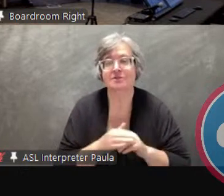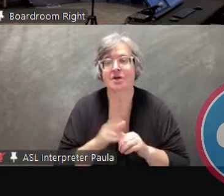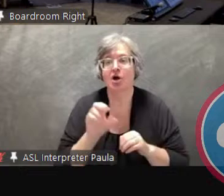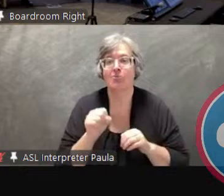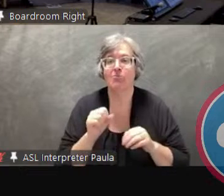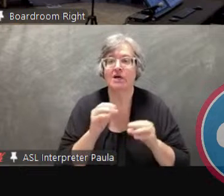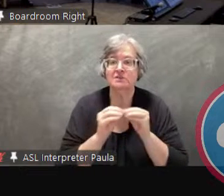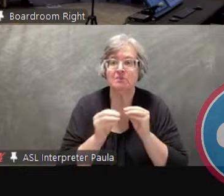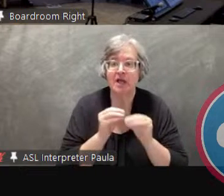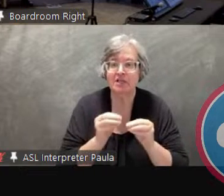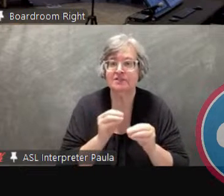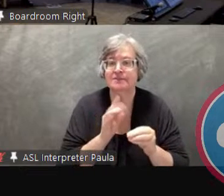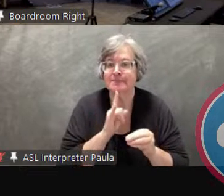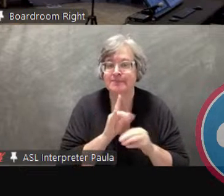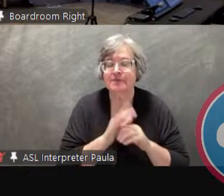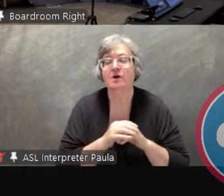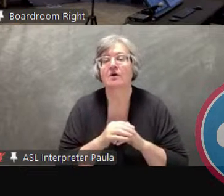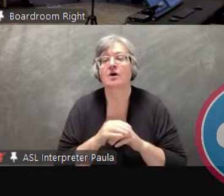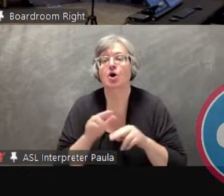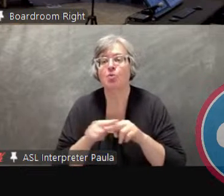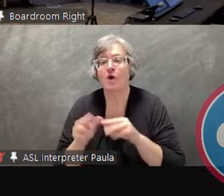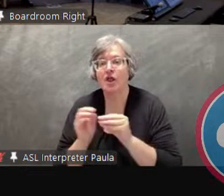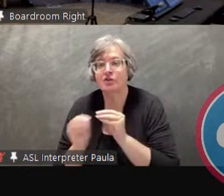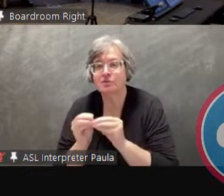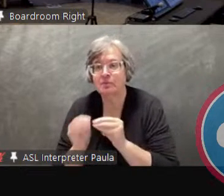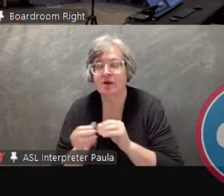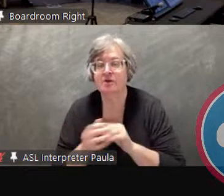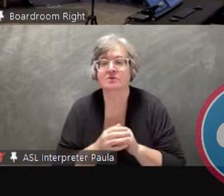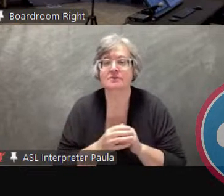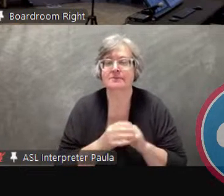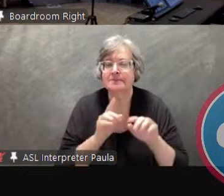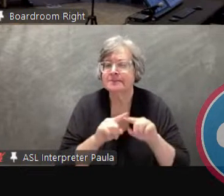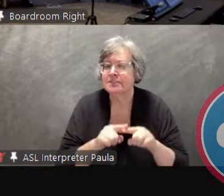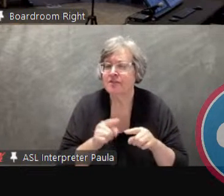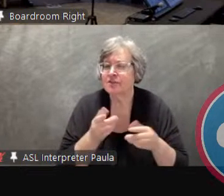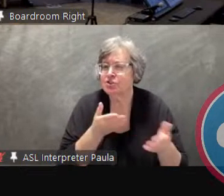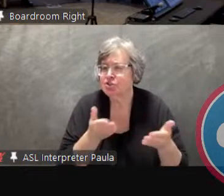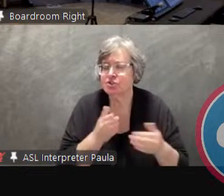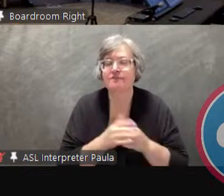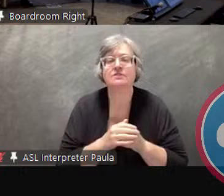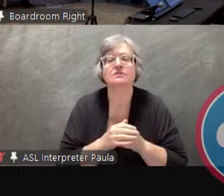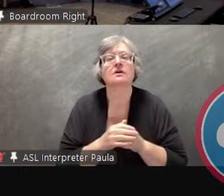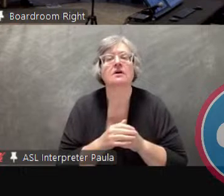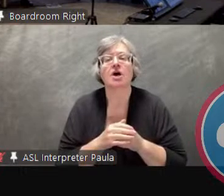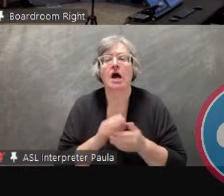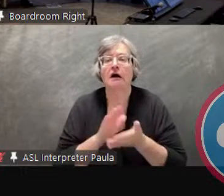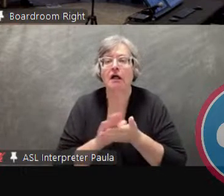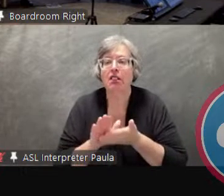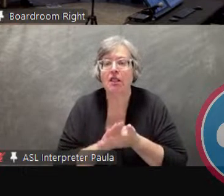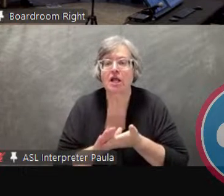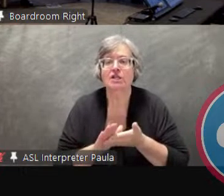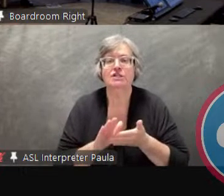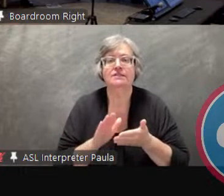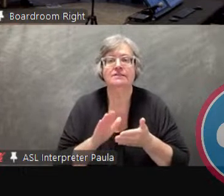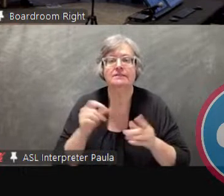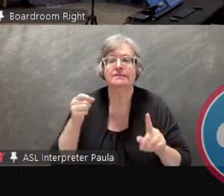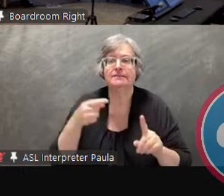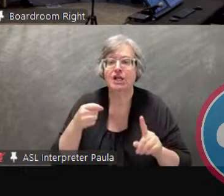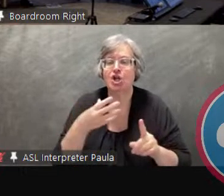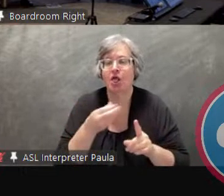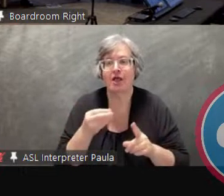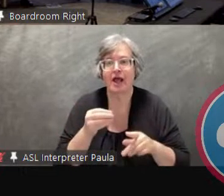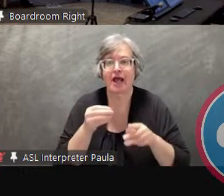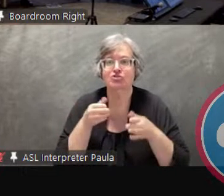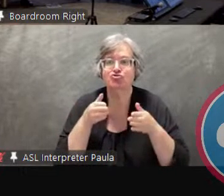maintenance, rail customer service, cleanliness and power, signal, and track service. And I can